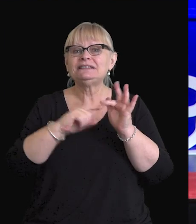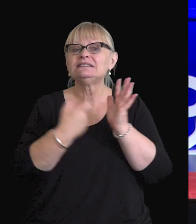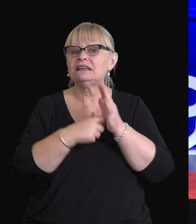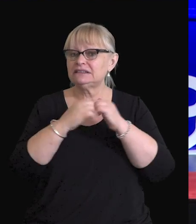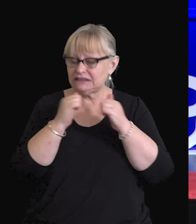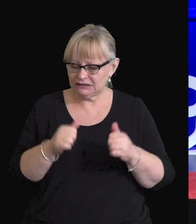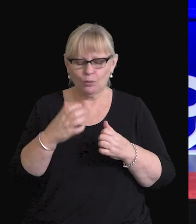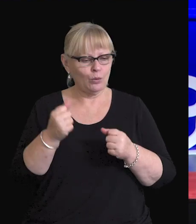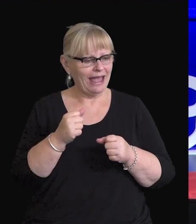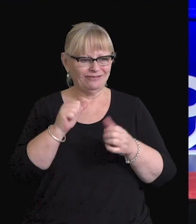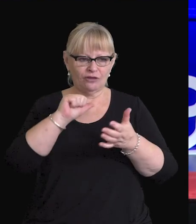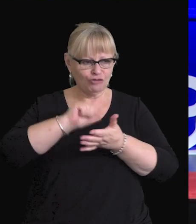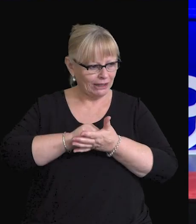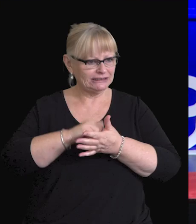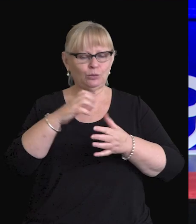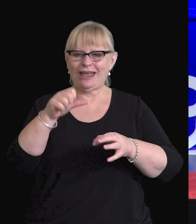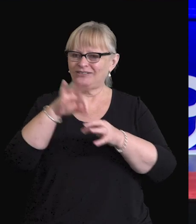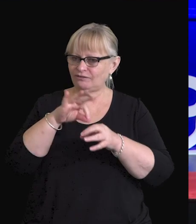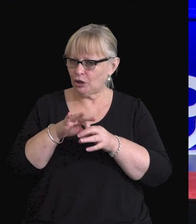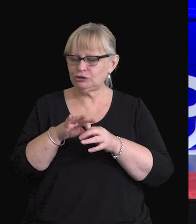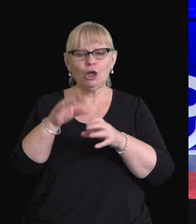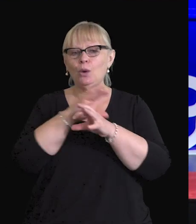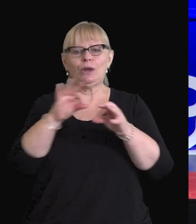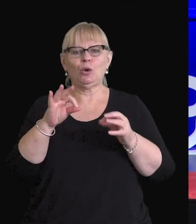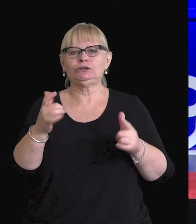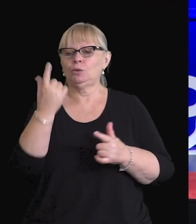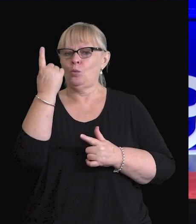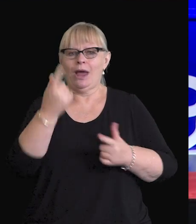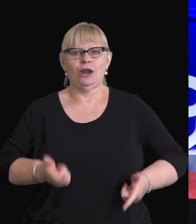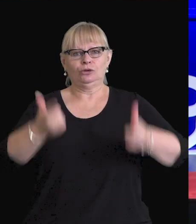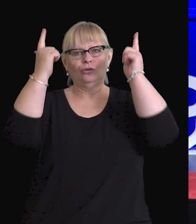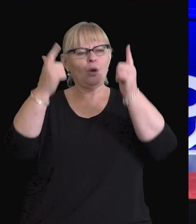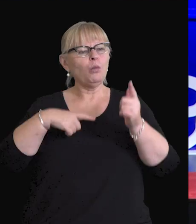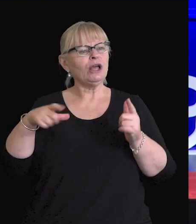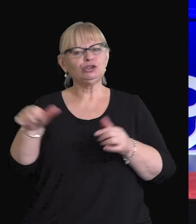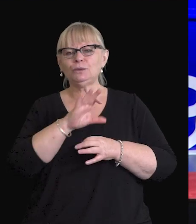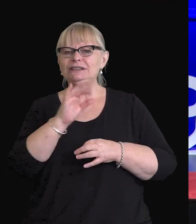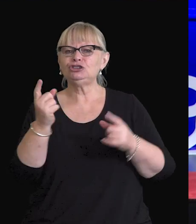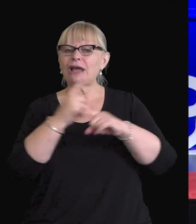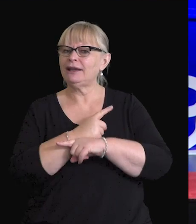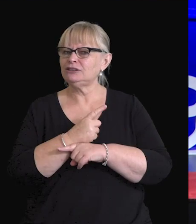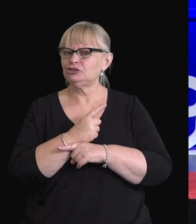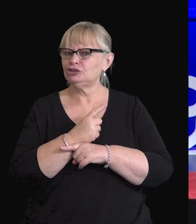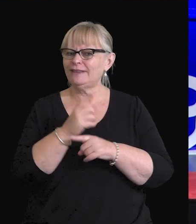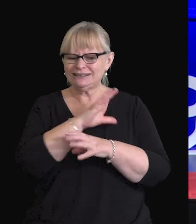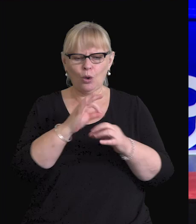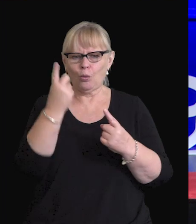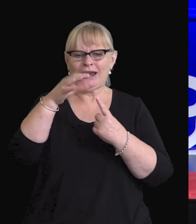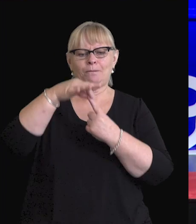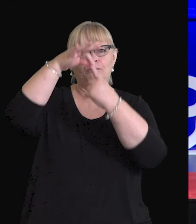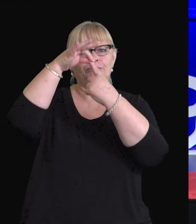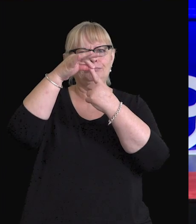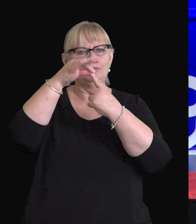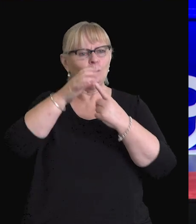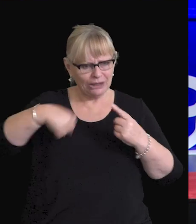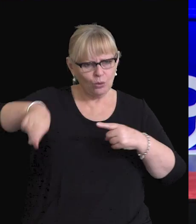have rights, we're not an autocracy. Why should we change? If only things were so simple. If only